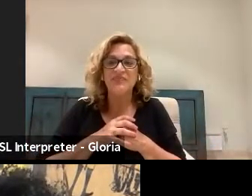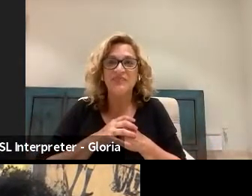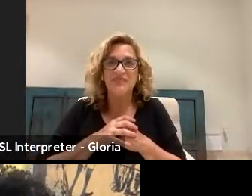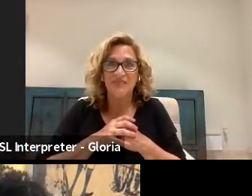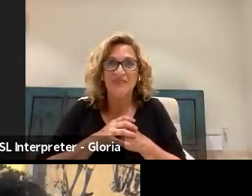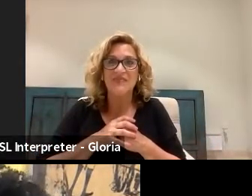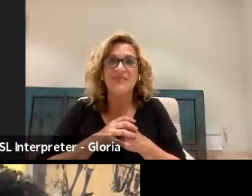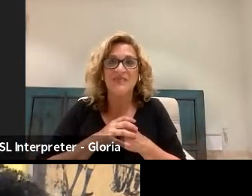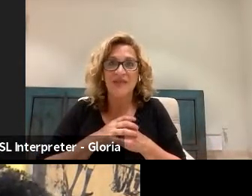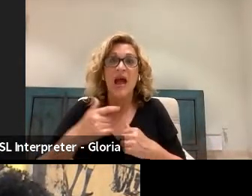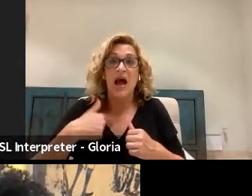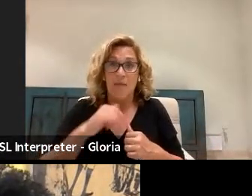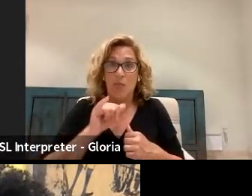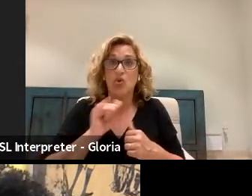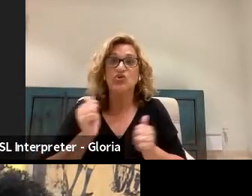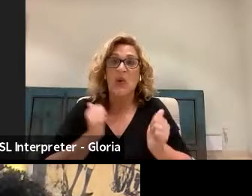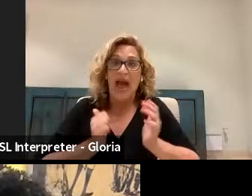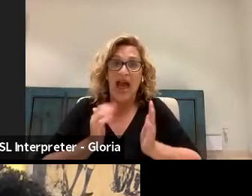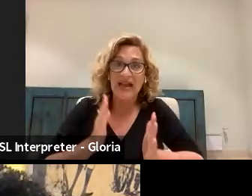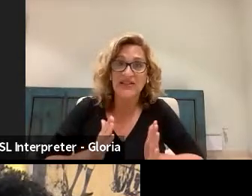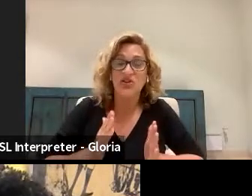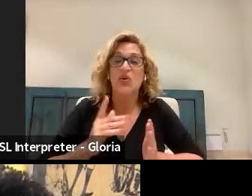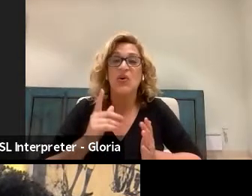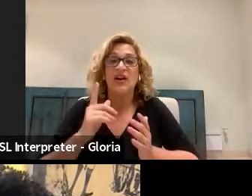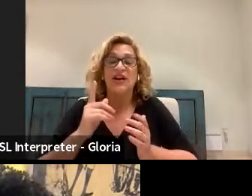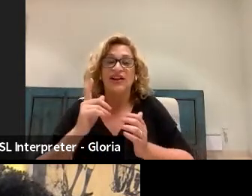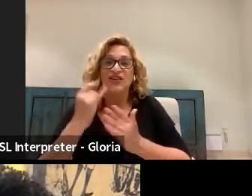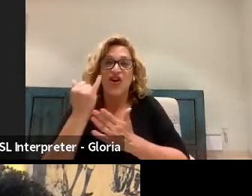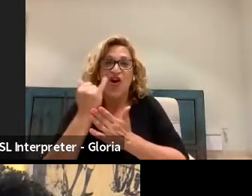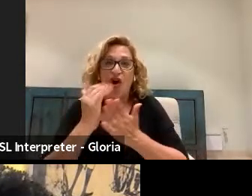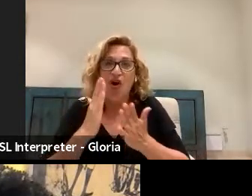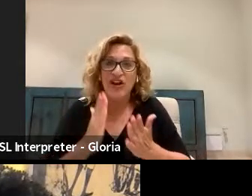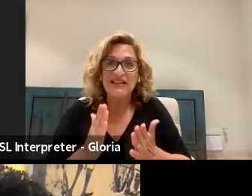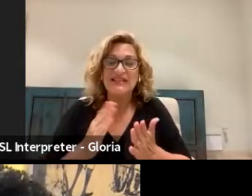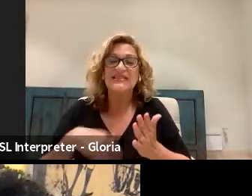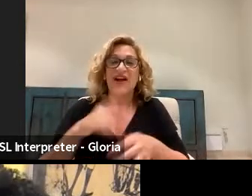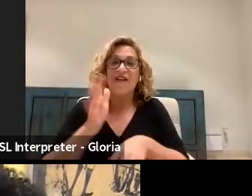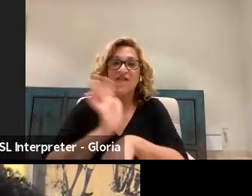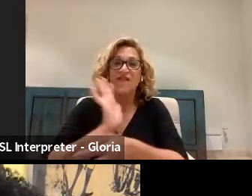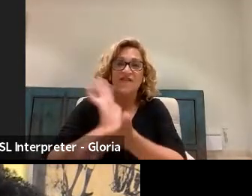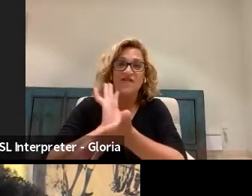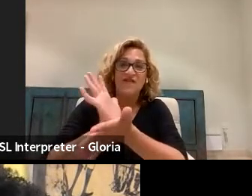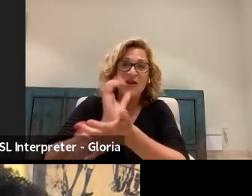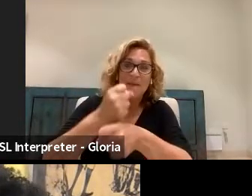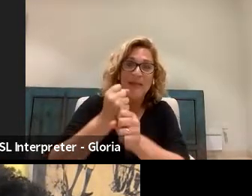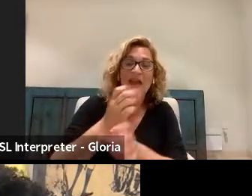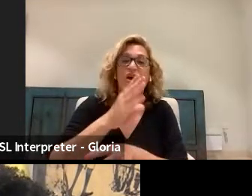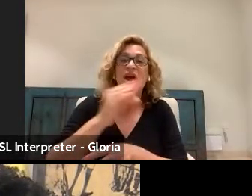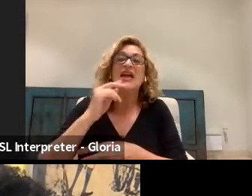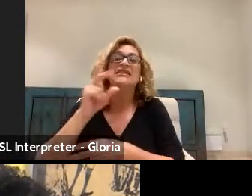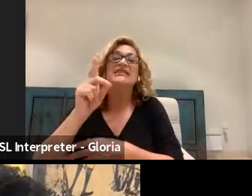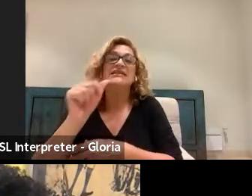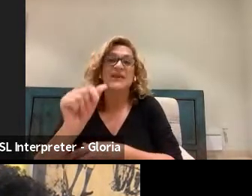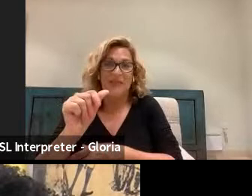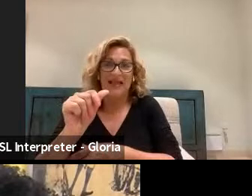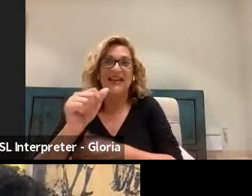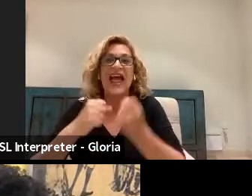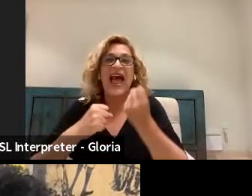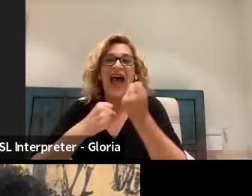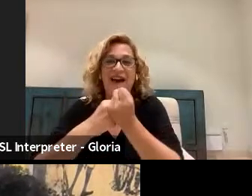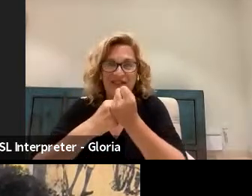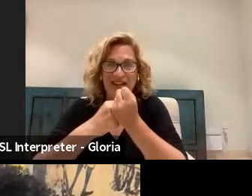I'm an actor, I'm a solo artist, a theater and filmmaker, and disability advocate